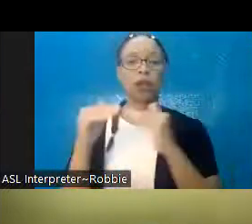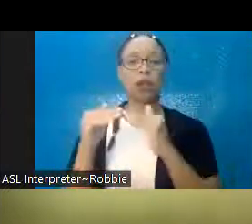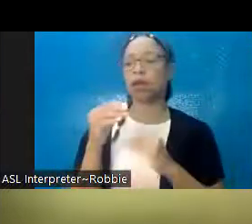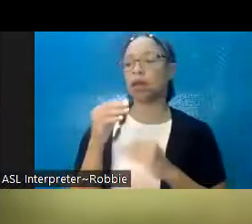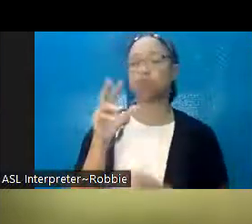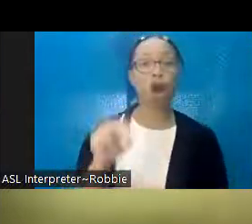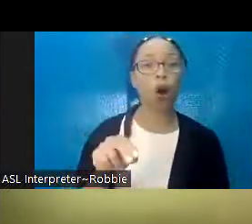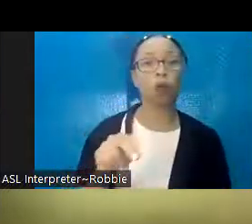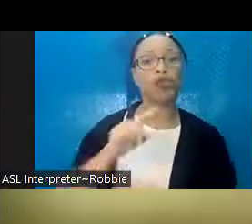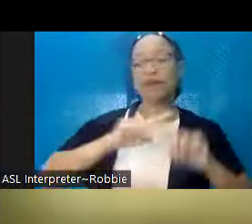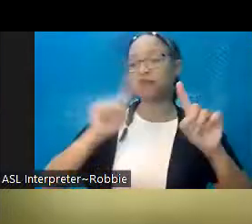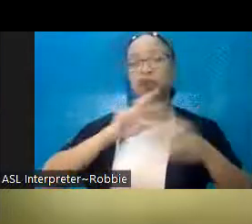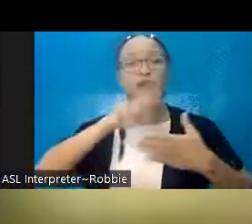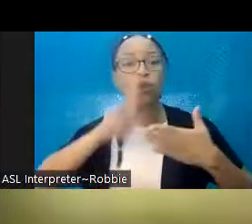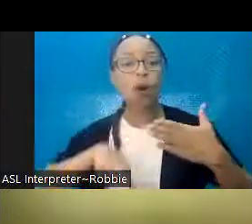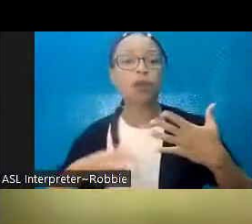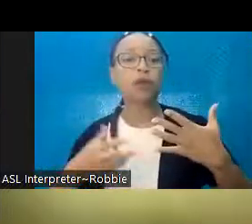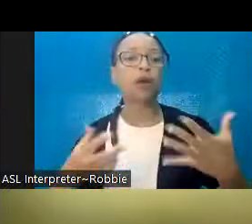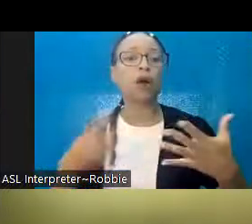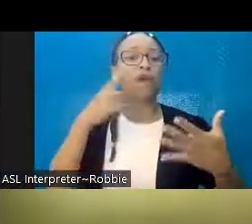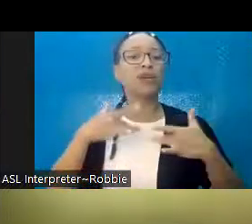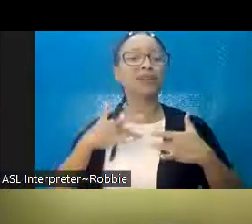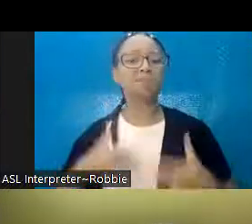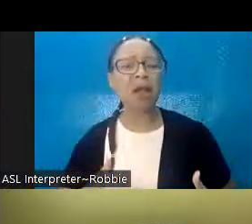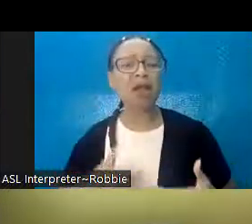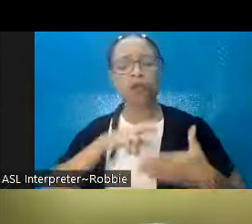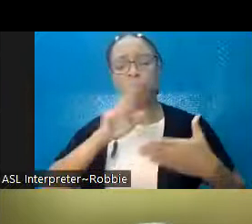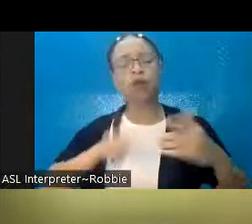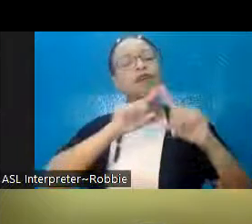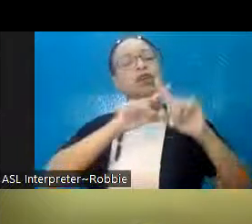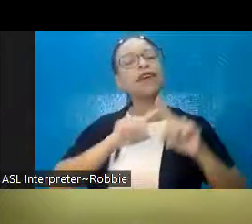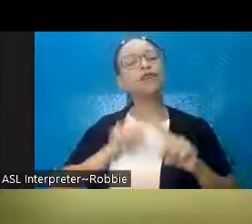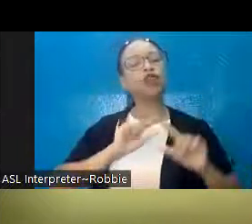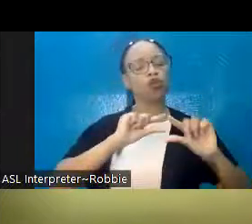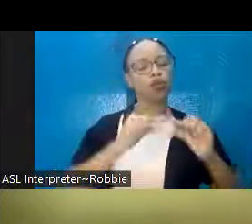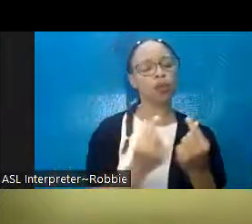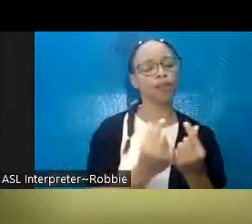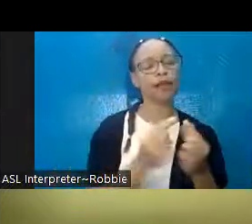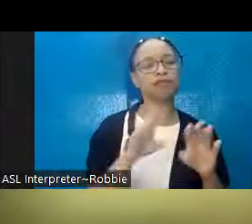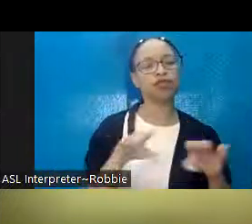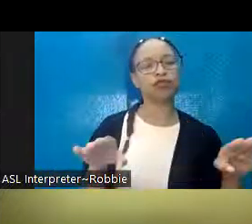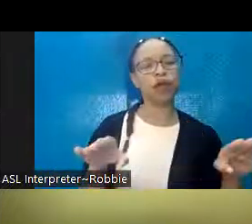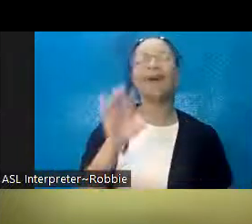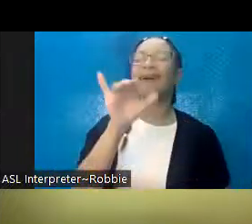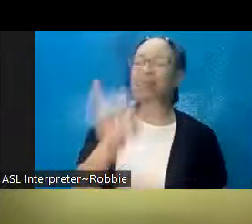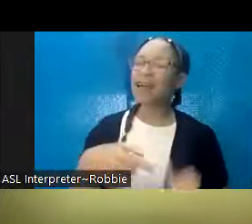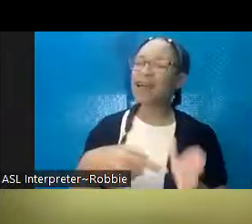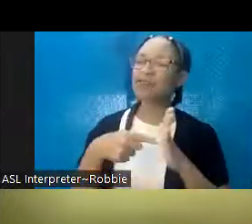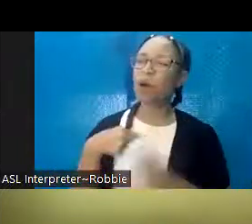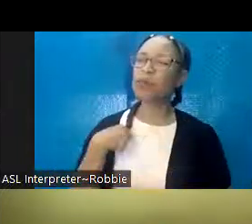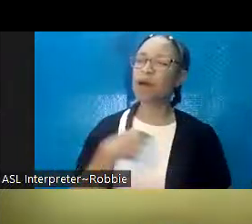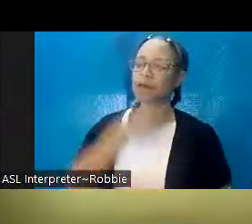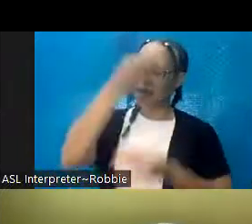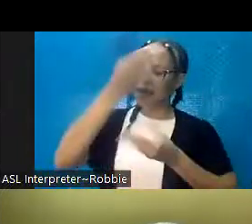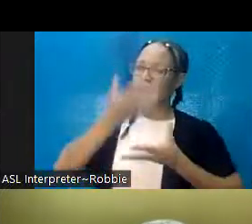different results for disparity in results for different populations of kids. That shows us and tells us